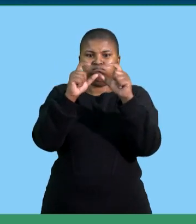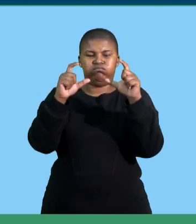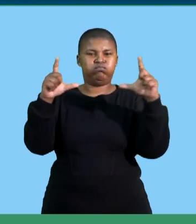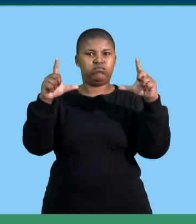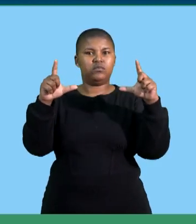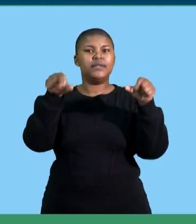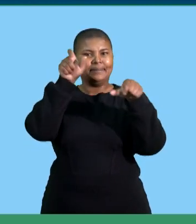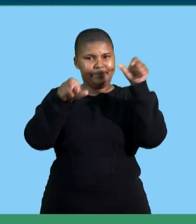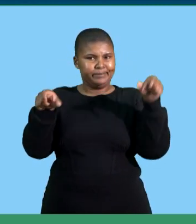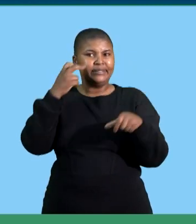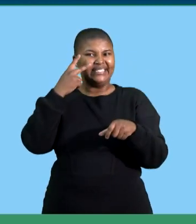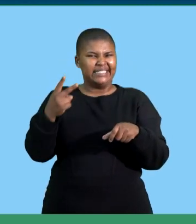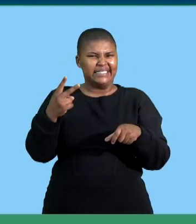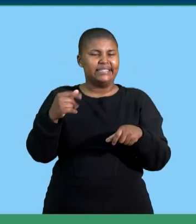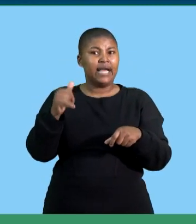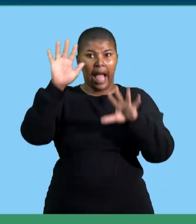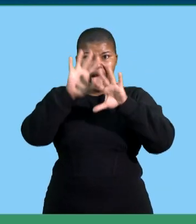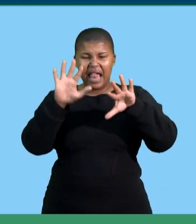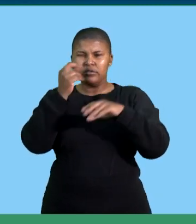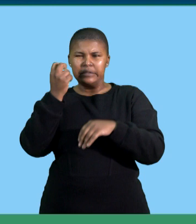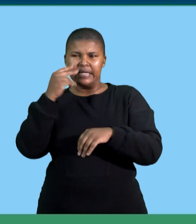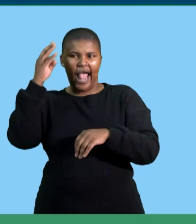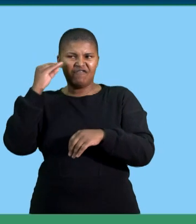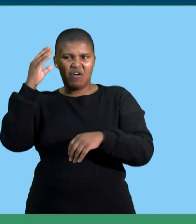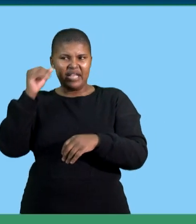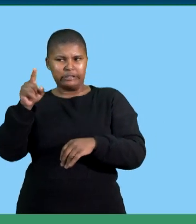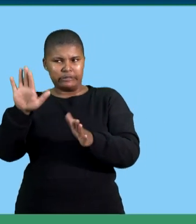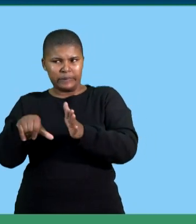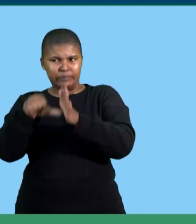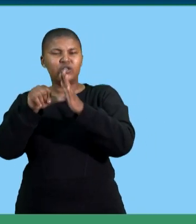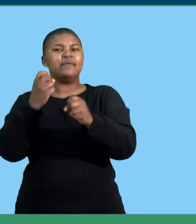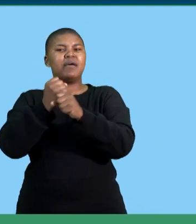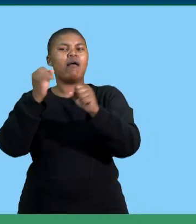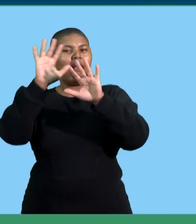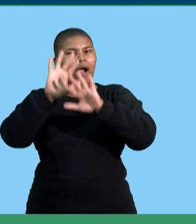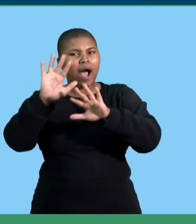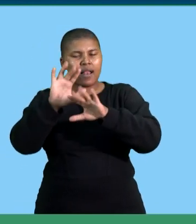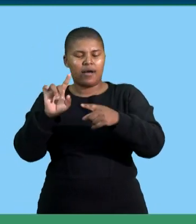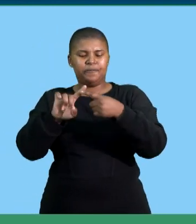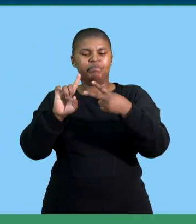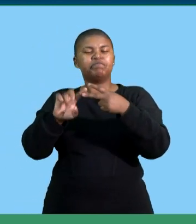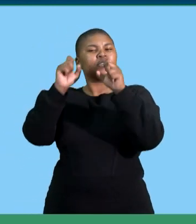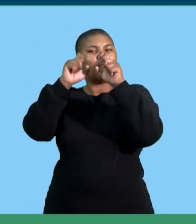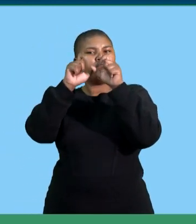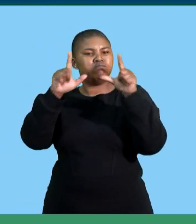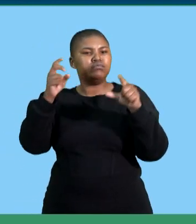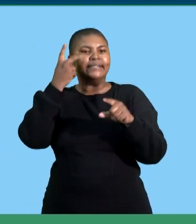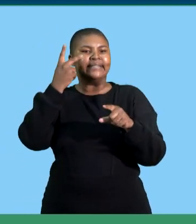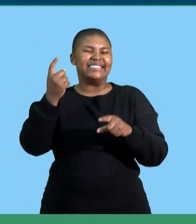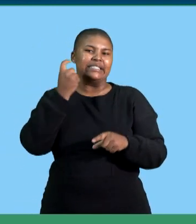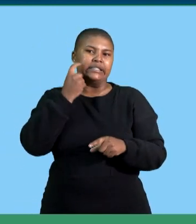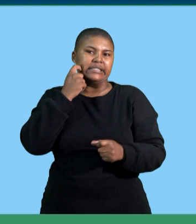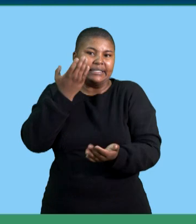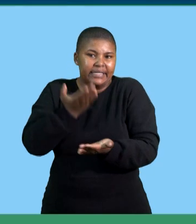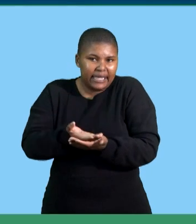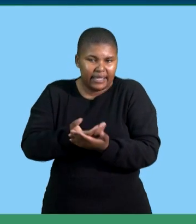color, make them bold, so that that important information, when the reader starts to see your flyer, it just captures their